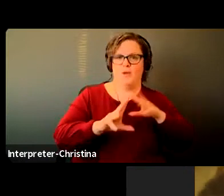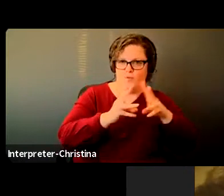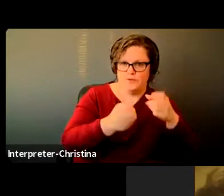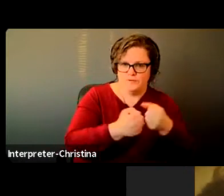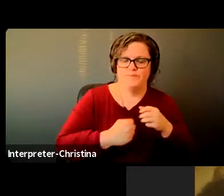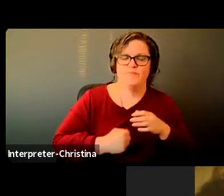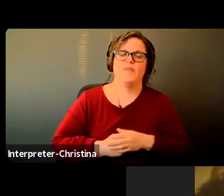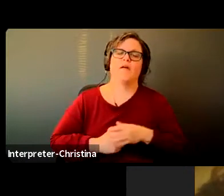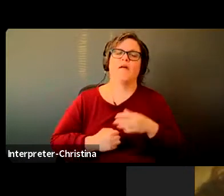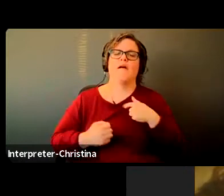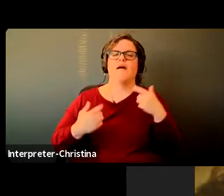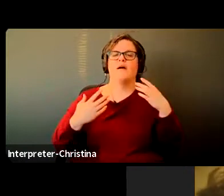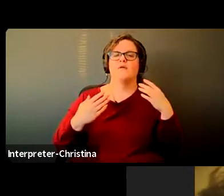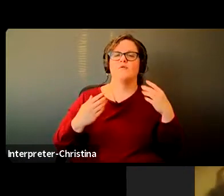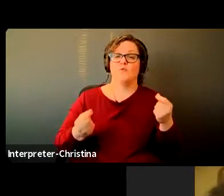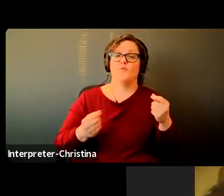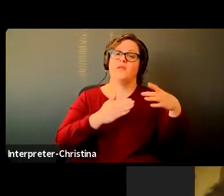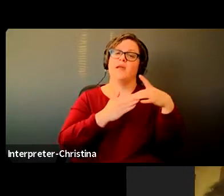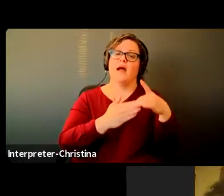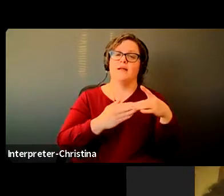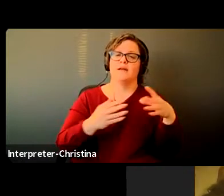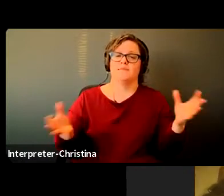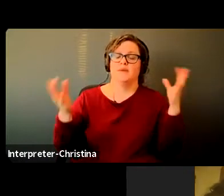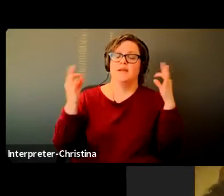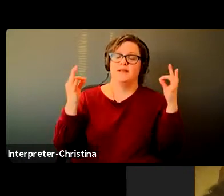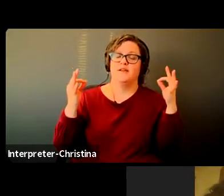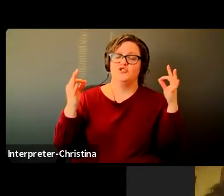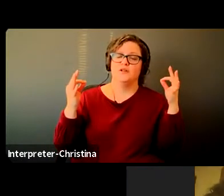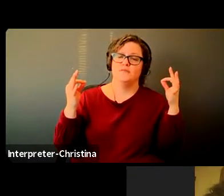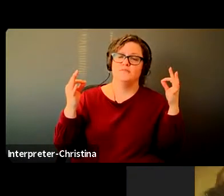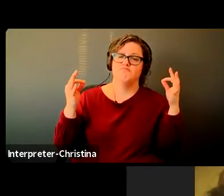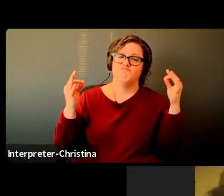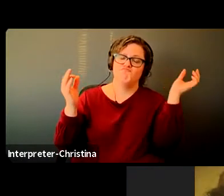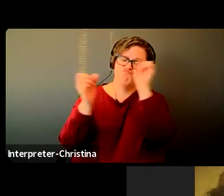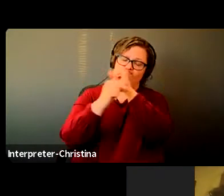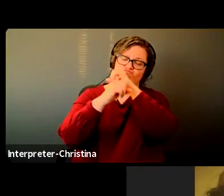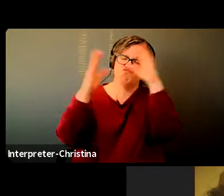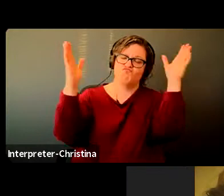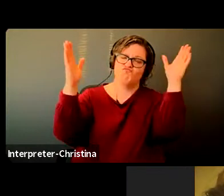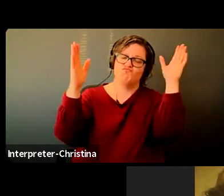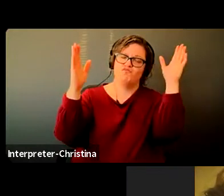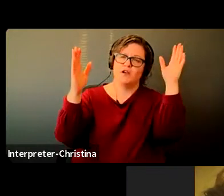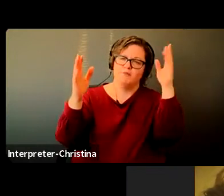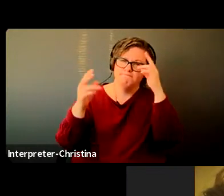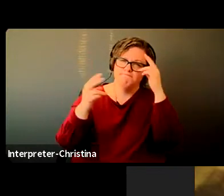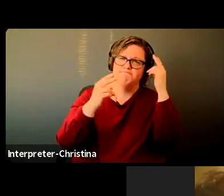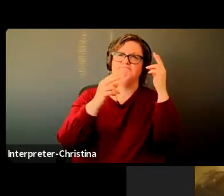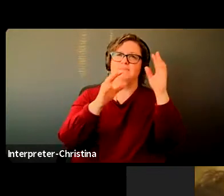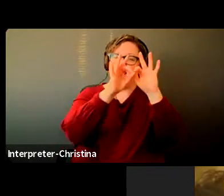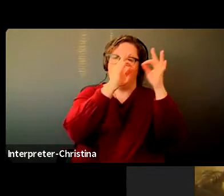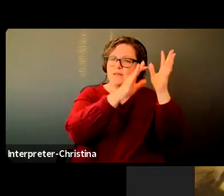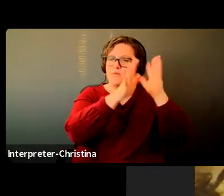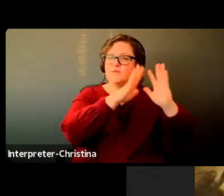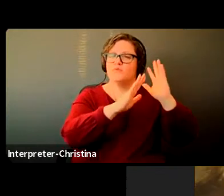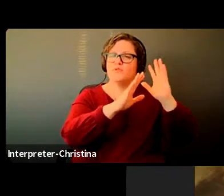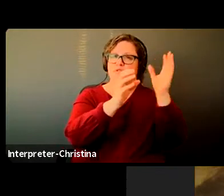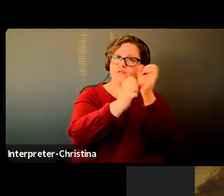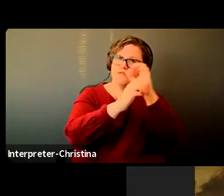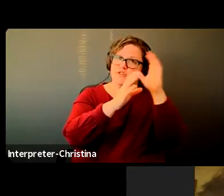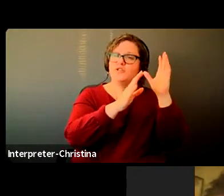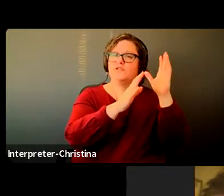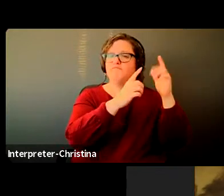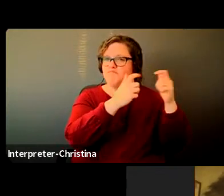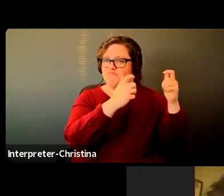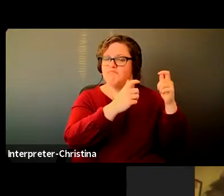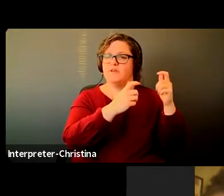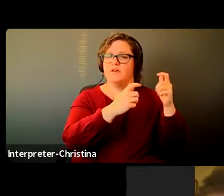to be able to like access particular sort of like ancestral visions and forces in the work, and that's